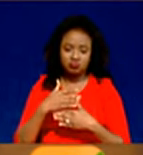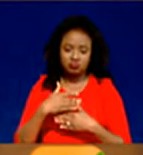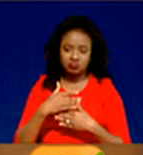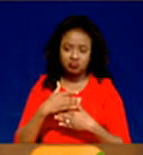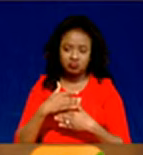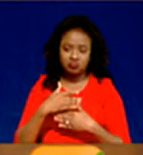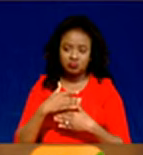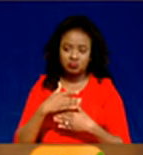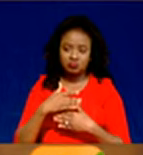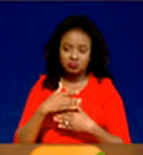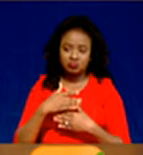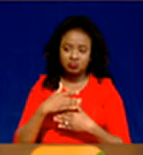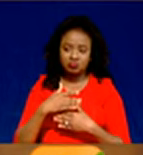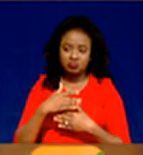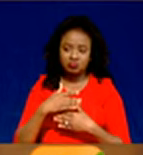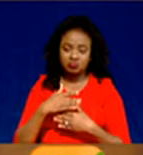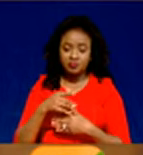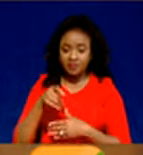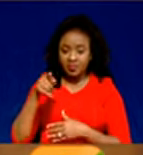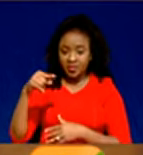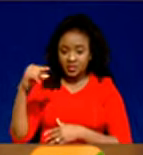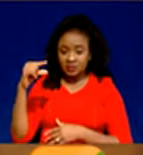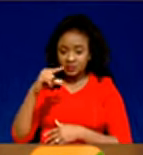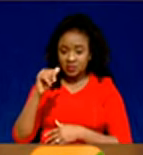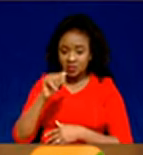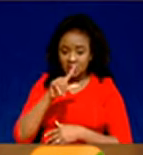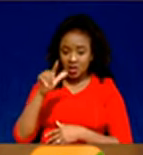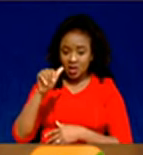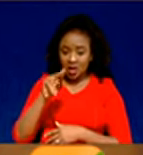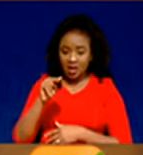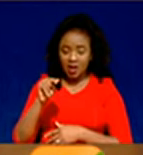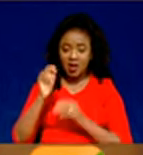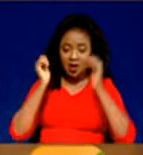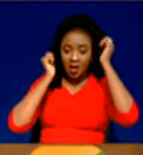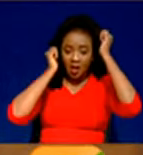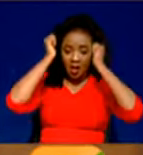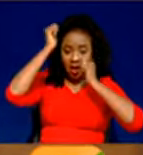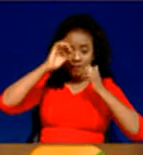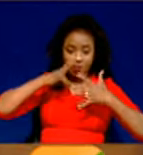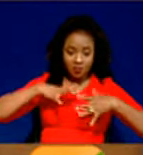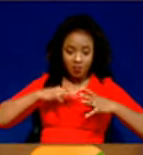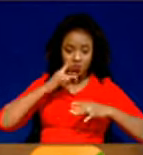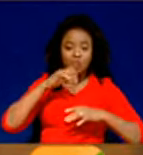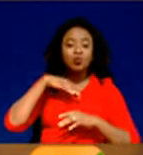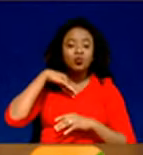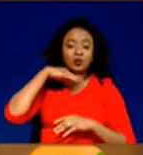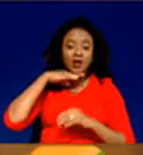The gallant military personnel who passed on with General Ogolla